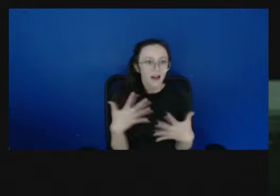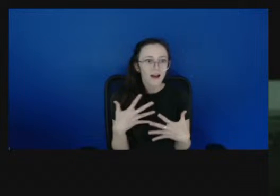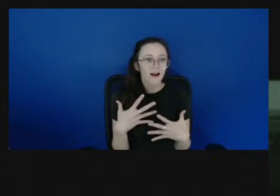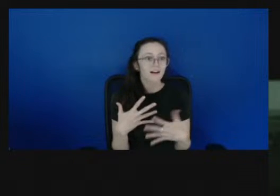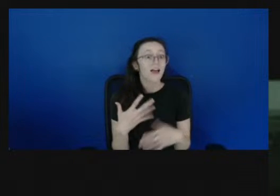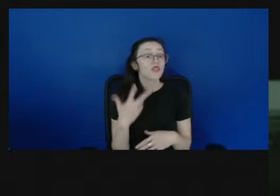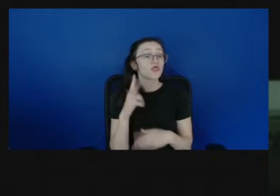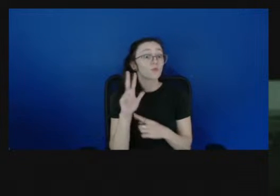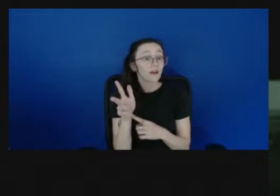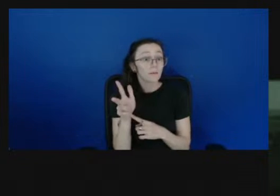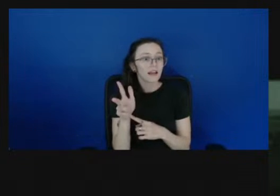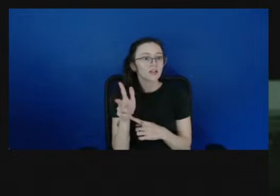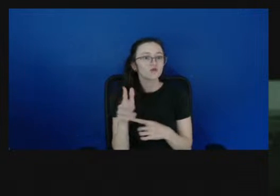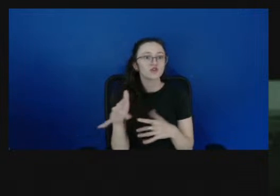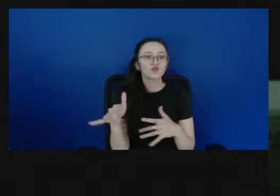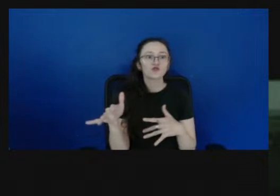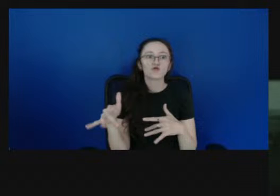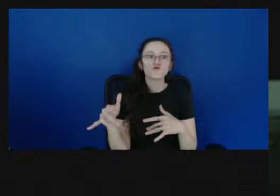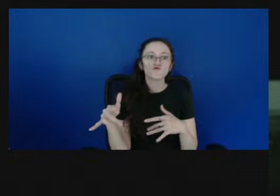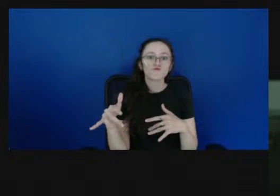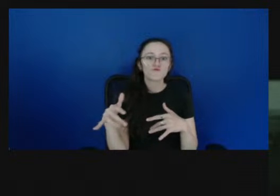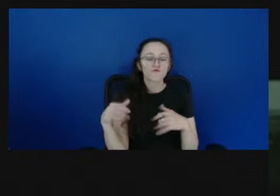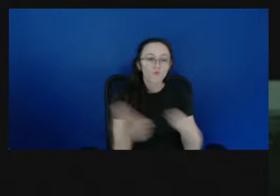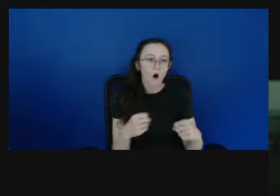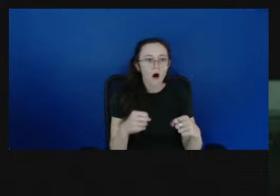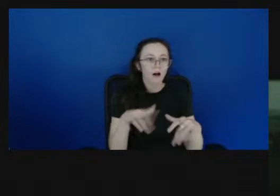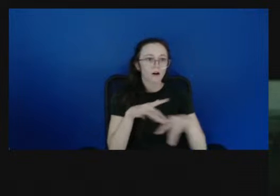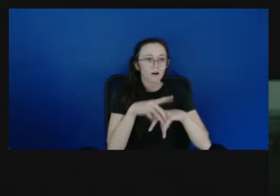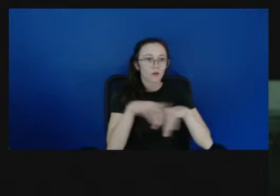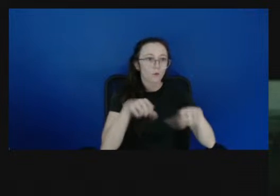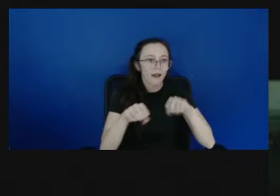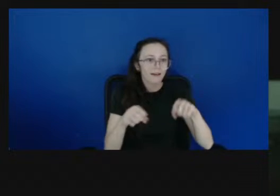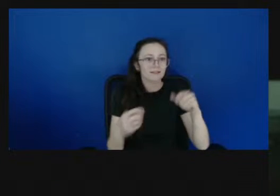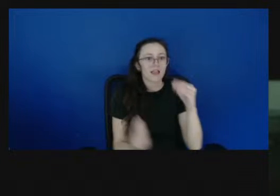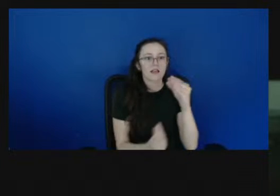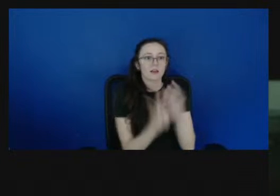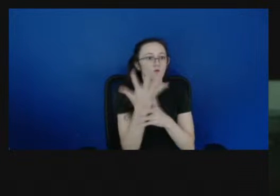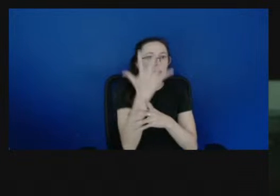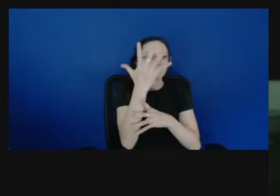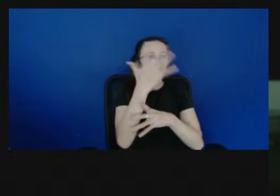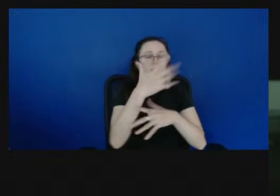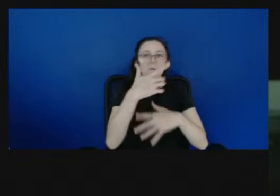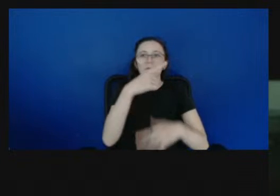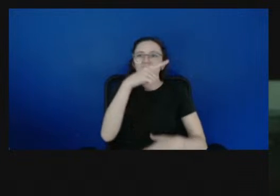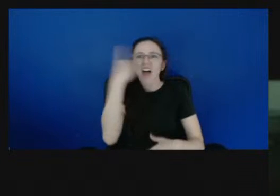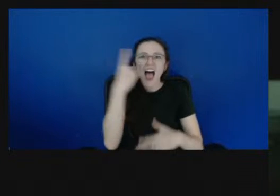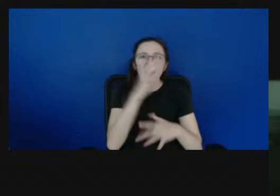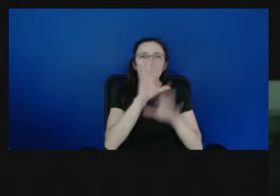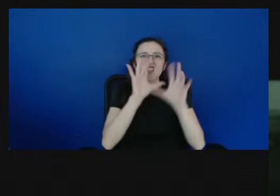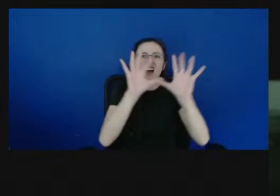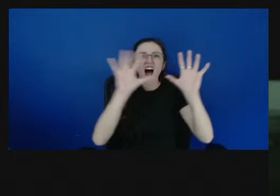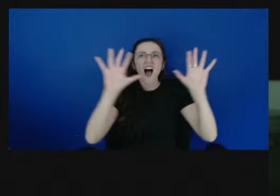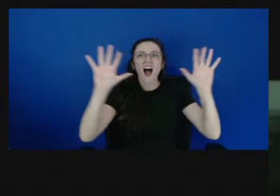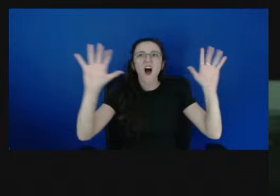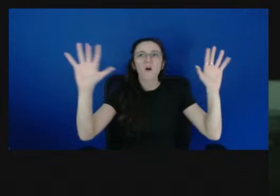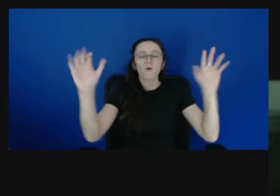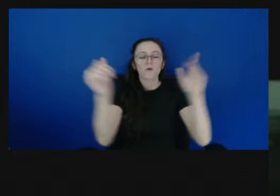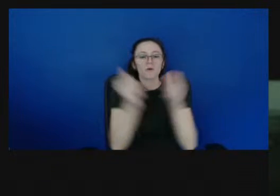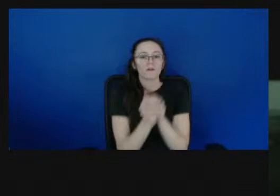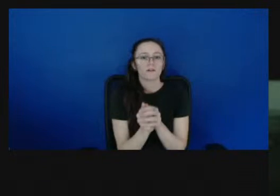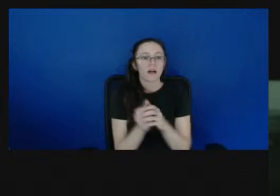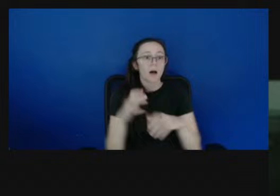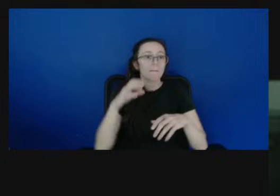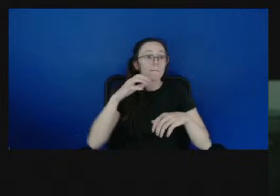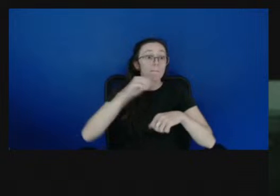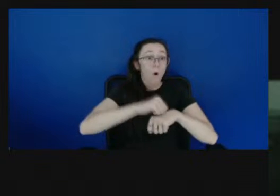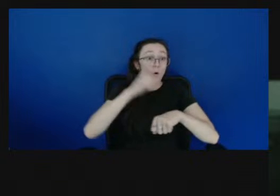earthquakes, and then the eruption. Enormous black clouds shot up with a tremendous roar, bearing boulders. The rocks were huge